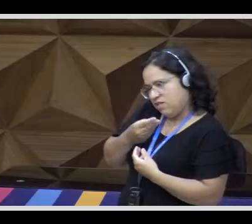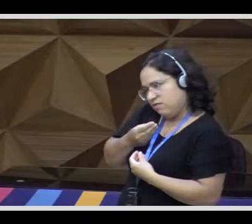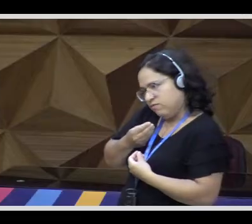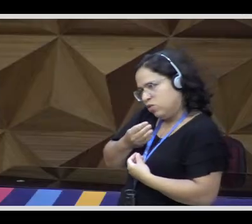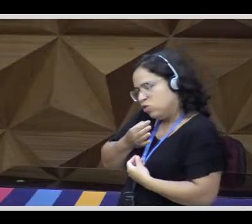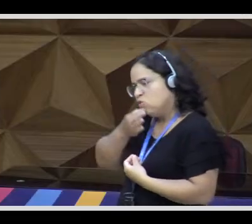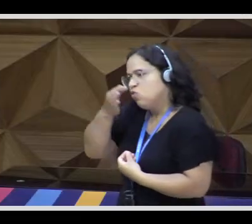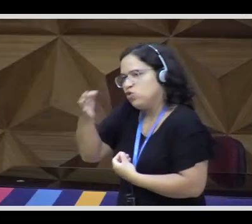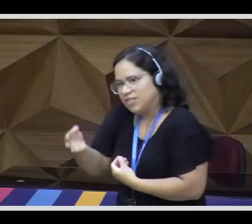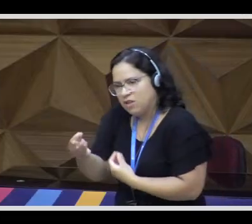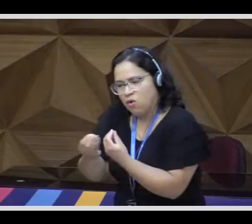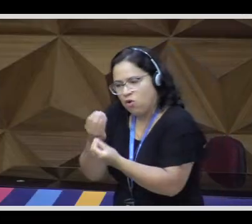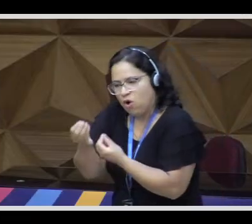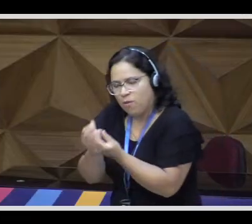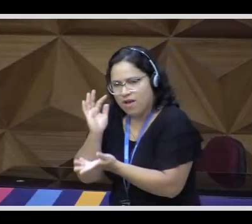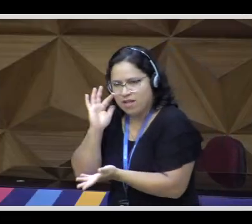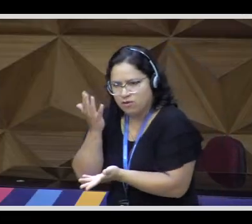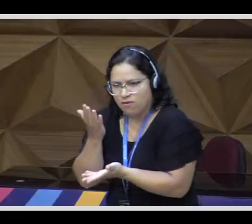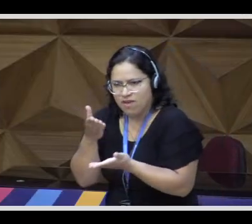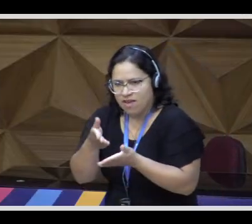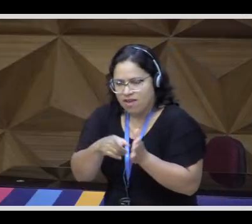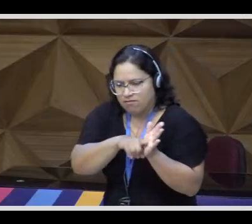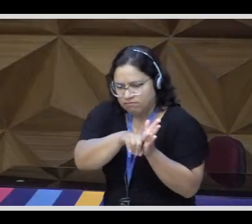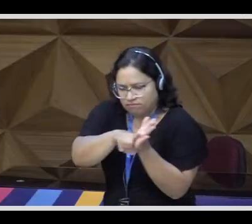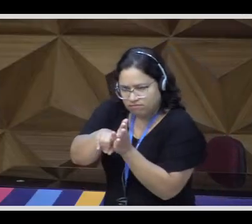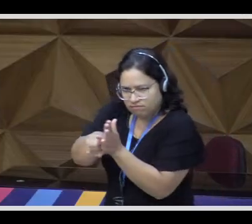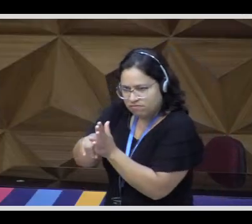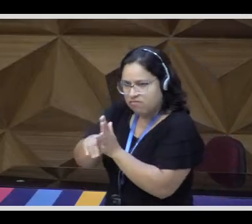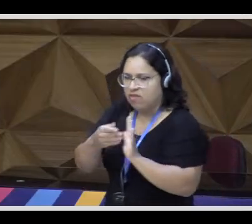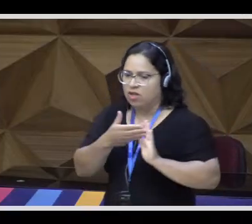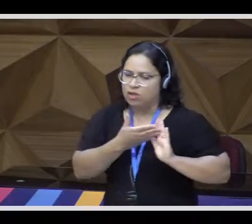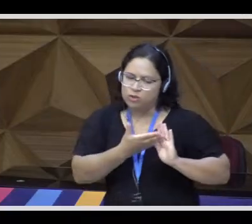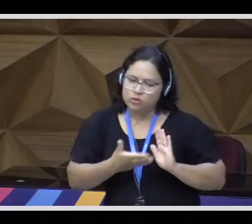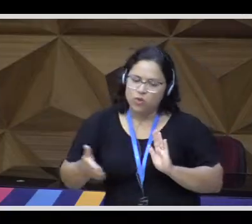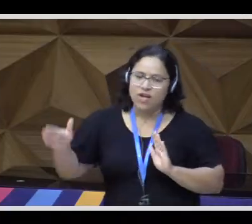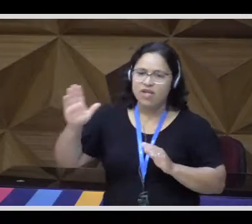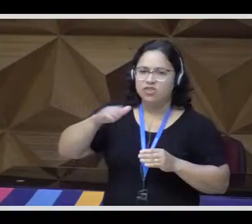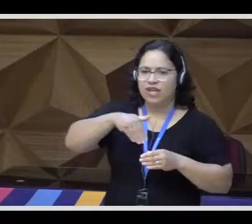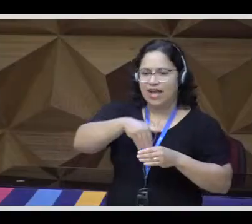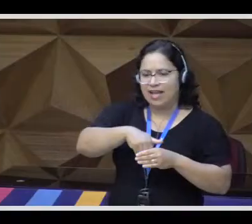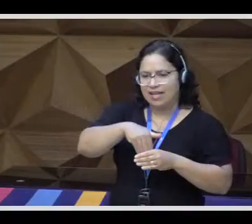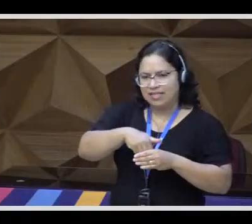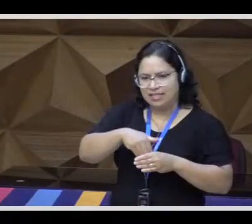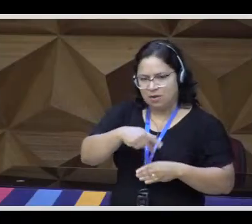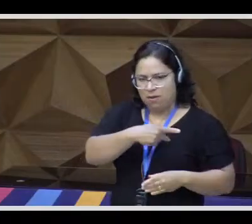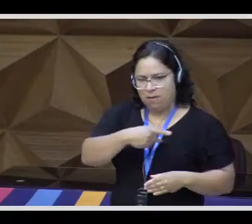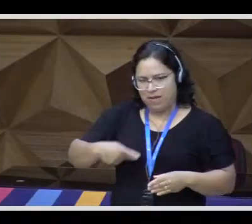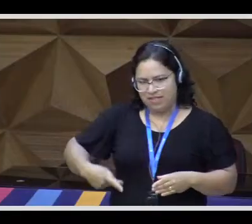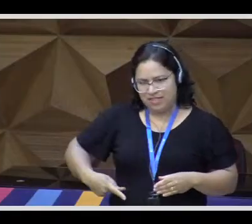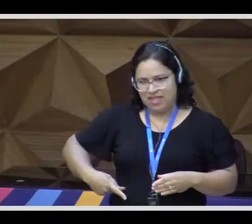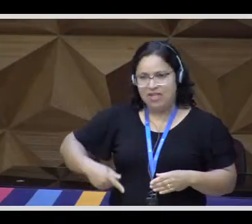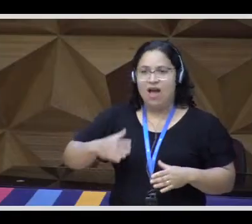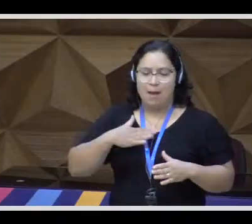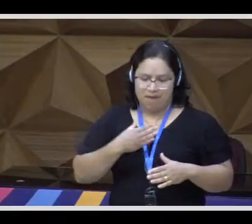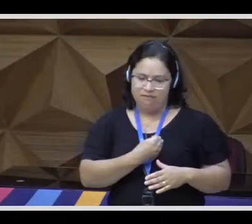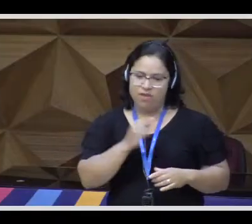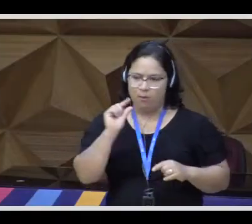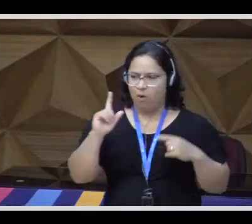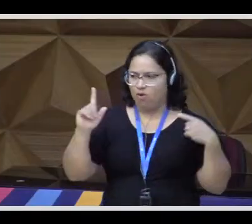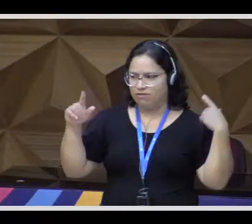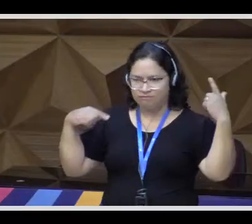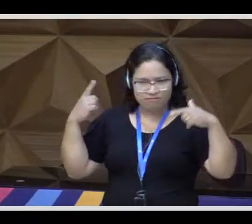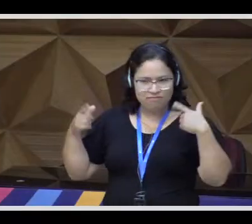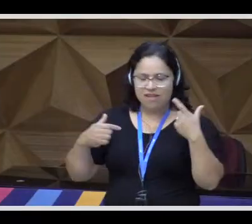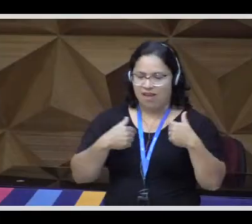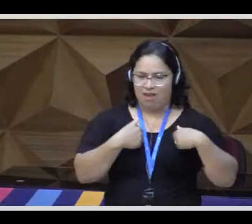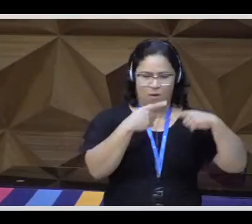used during the presidential election. So my life was a little bit crazy. I was a professor at the